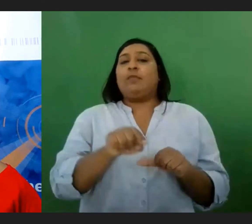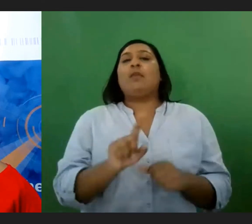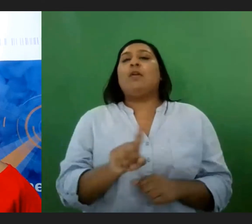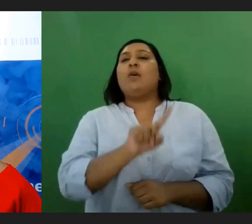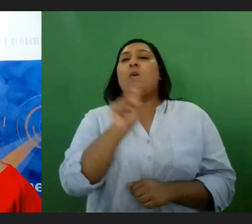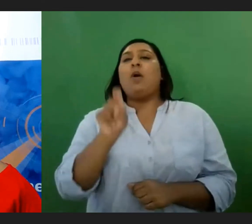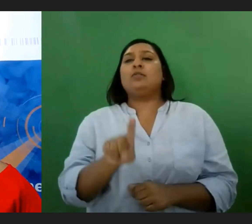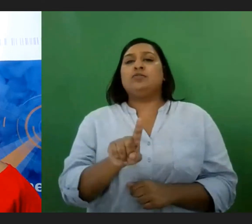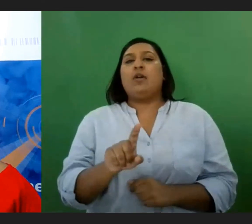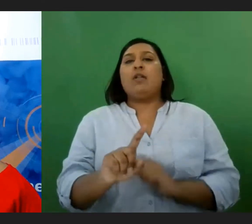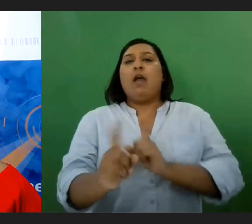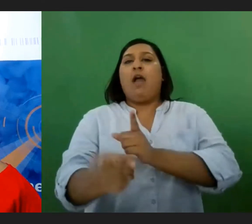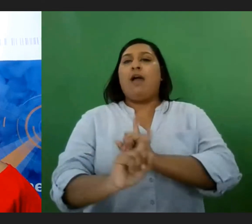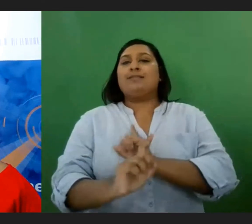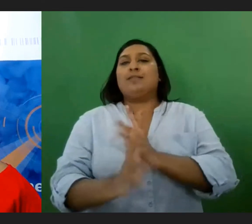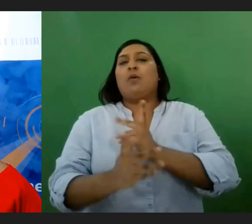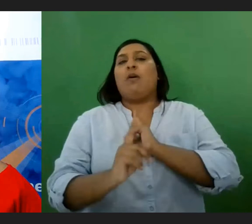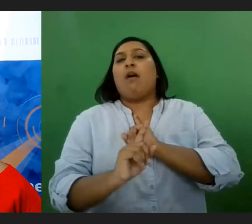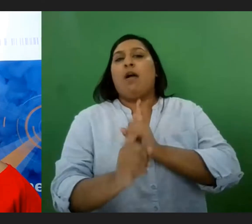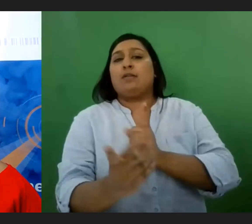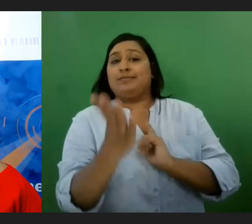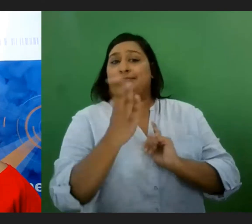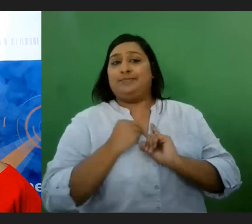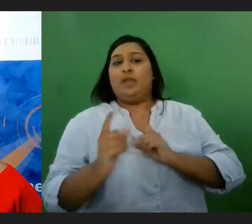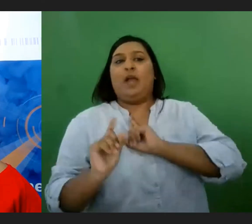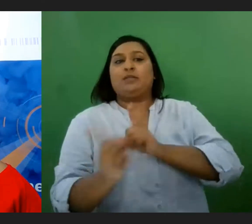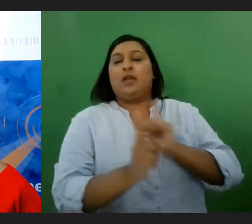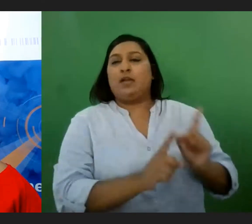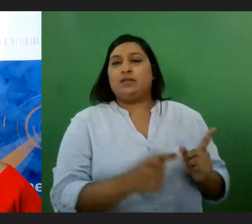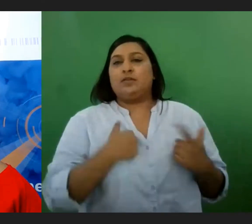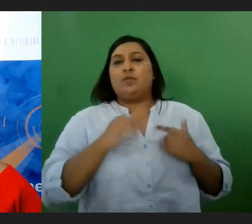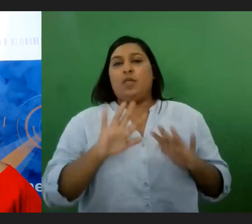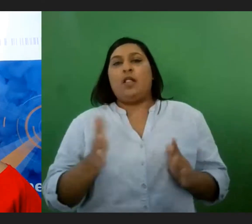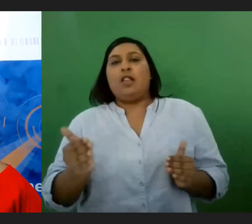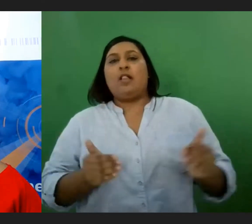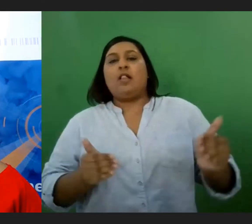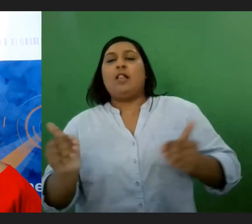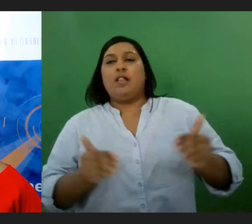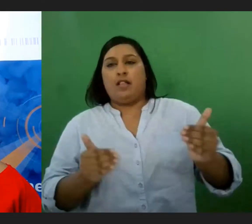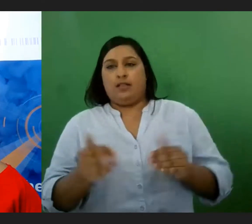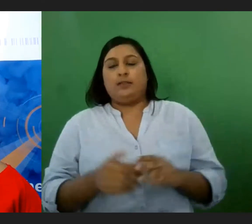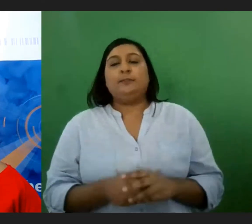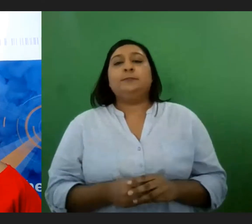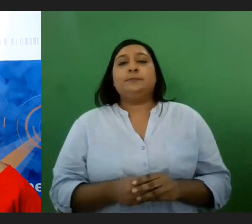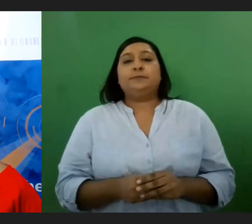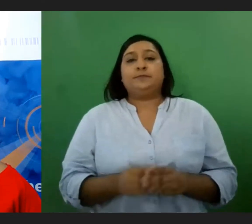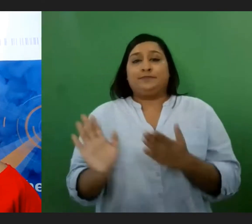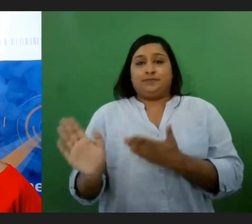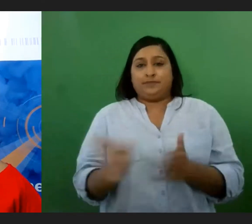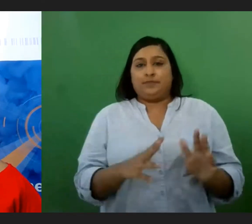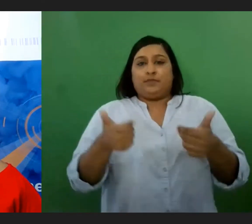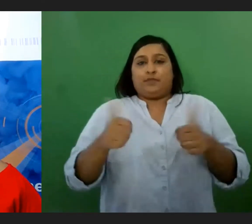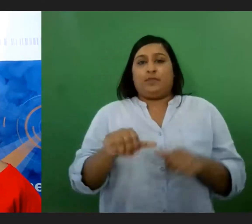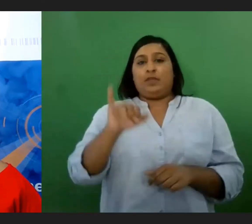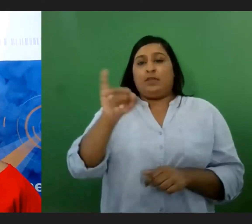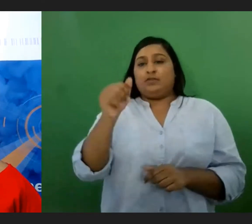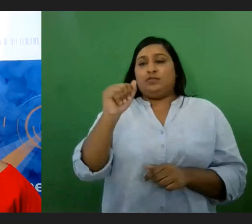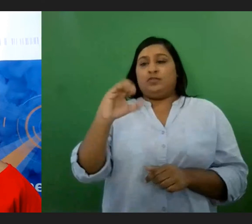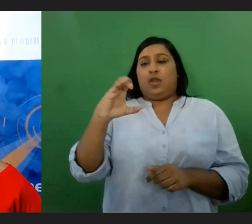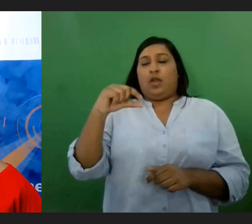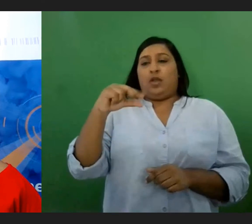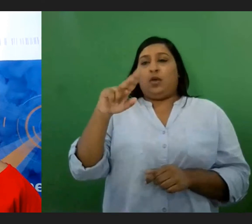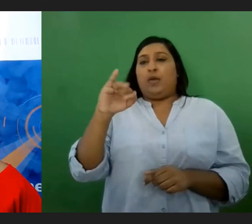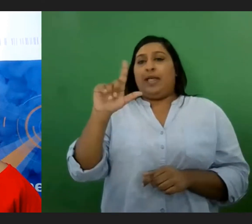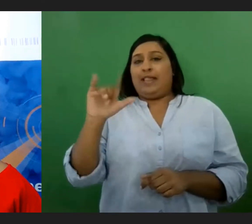Nokolo. Thereafter, we will hear from two good practice examples, one from Jacqueline Kashula from